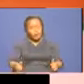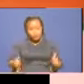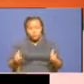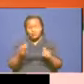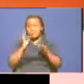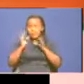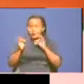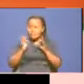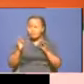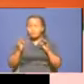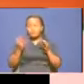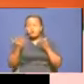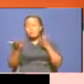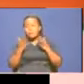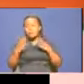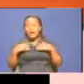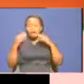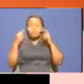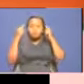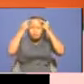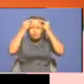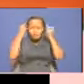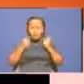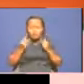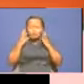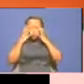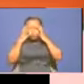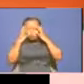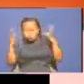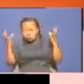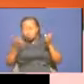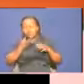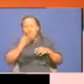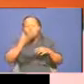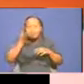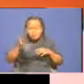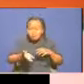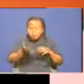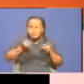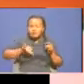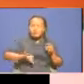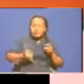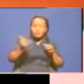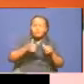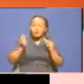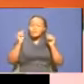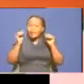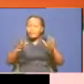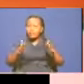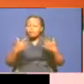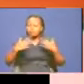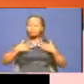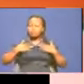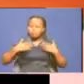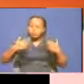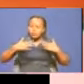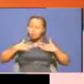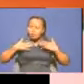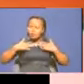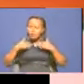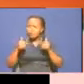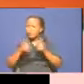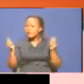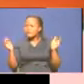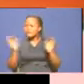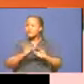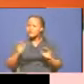legs, swollen face, you are vomiting, you're not passing urine, you can't breathe because the fluid is accumulating in the lungs. But